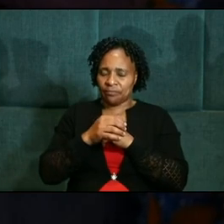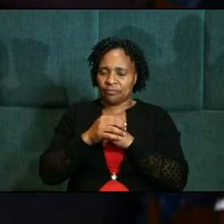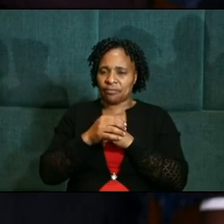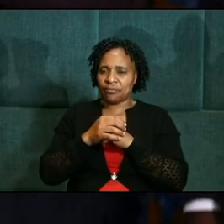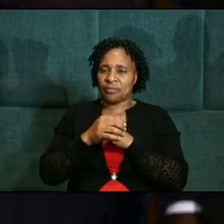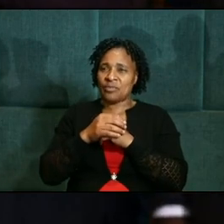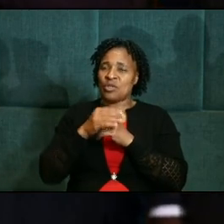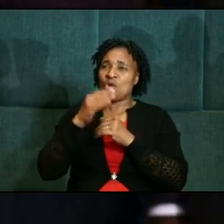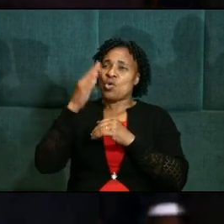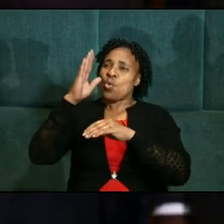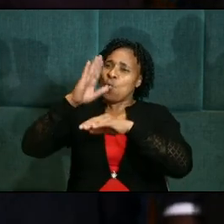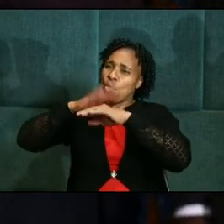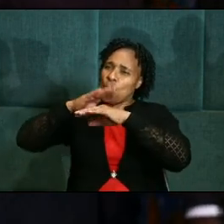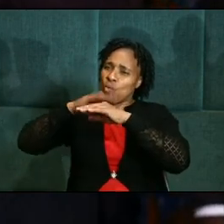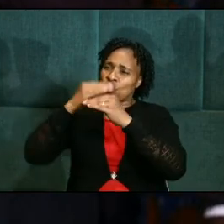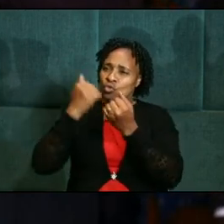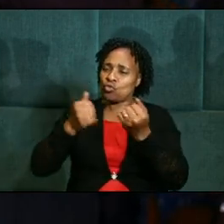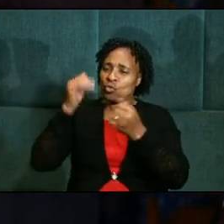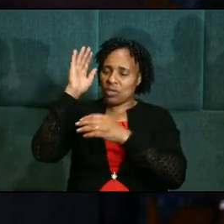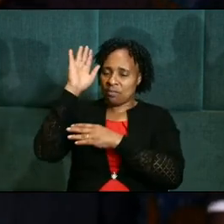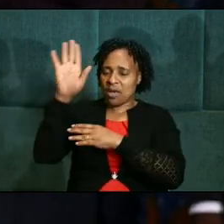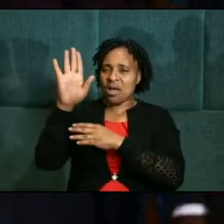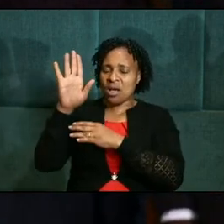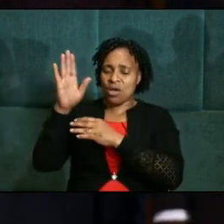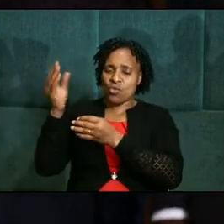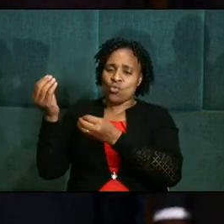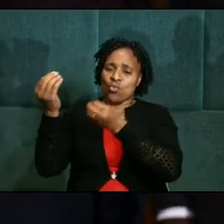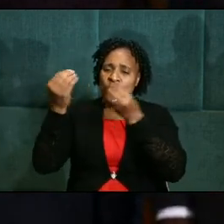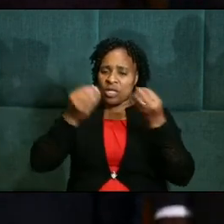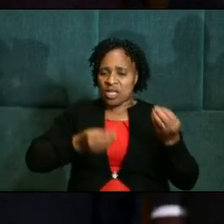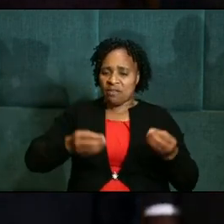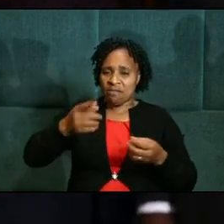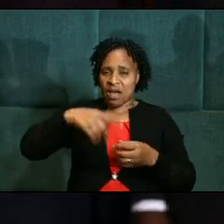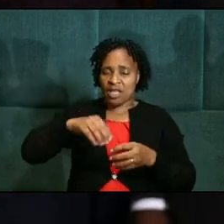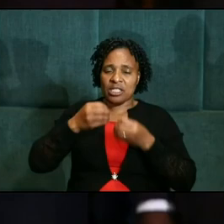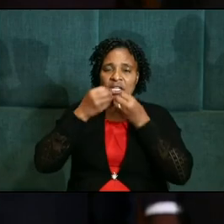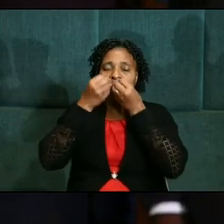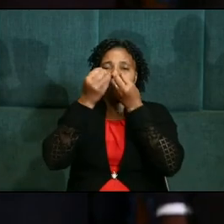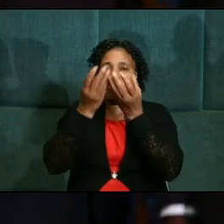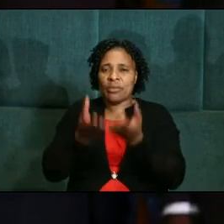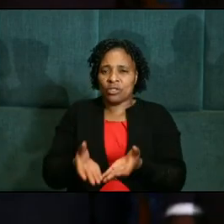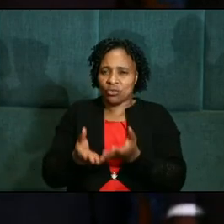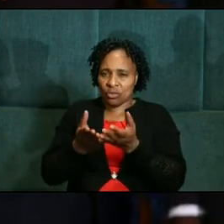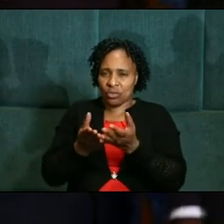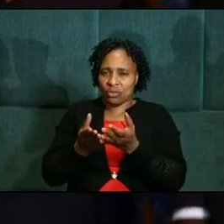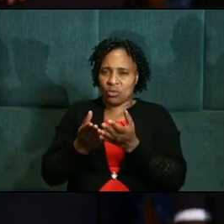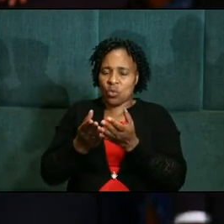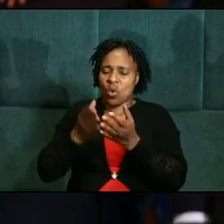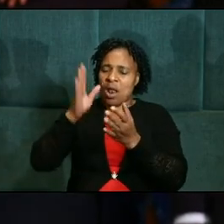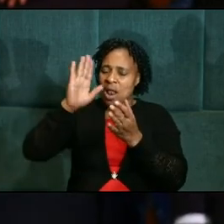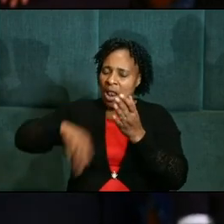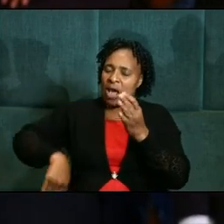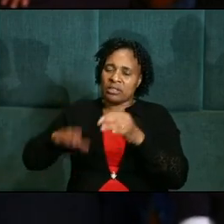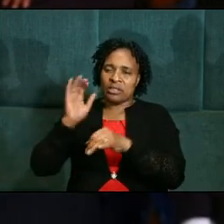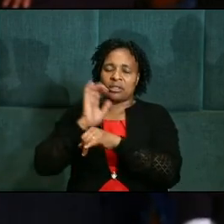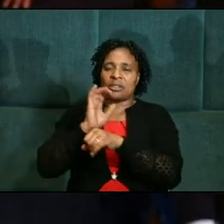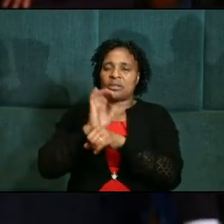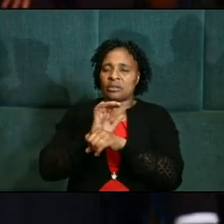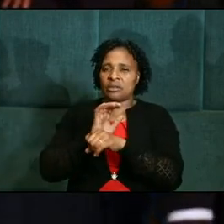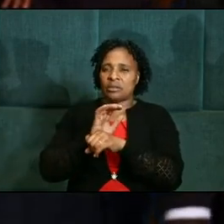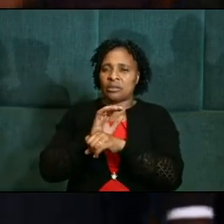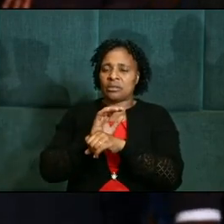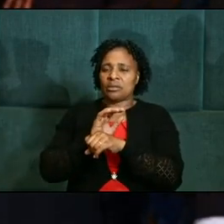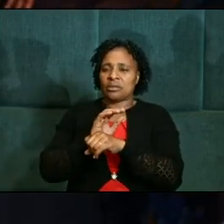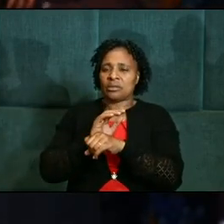and you are good to your children that you give us information for your last charge.